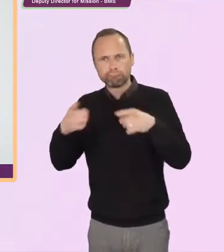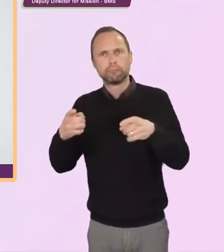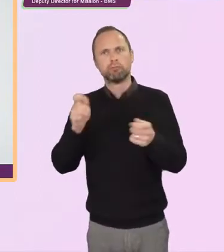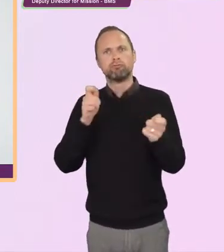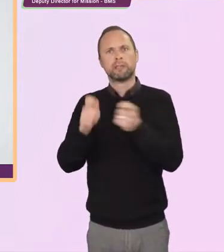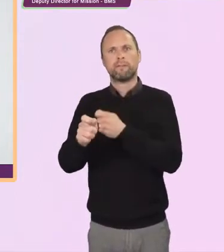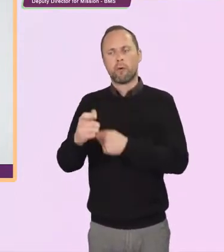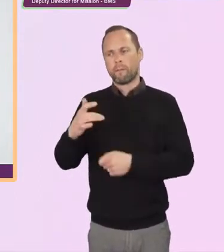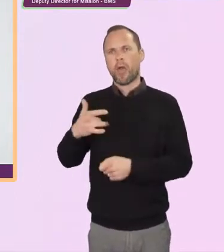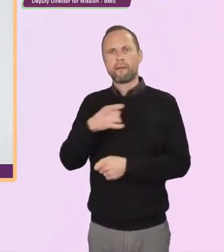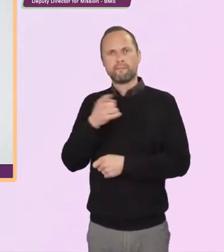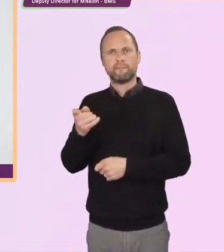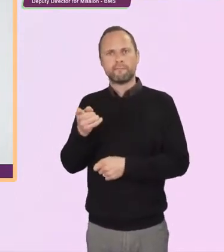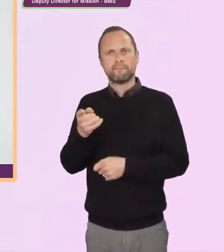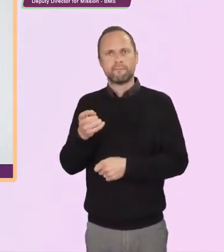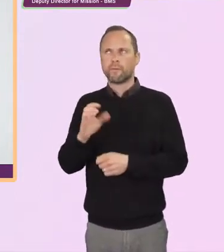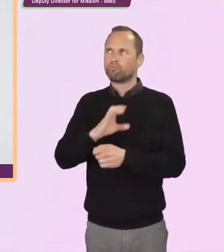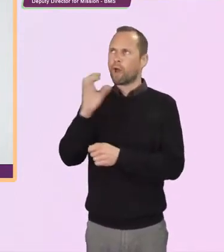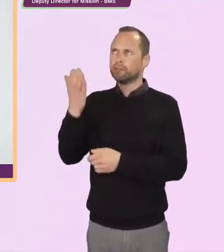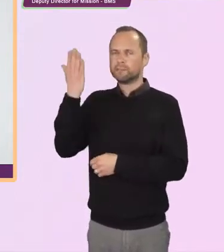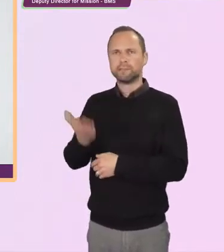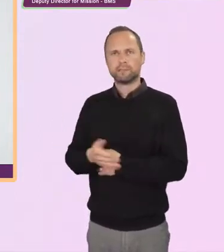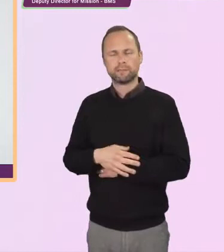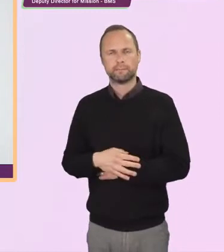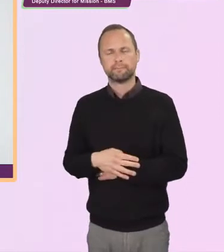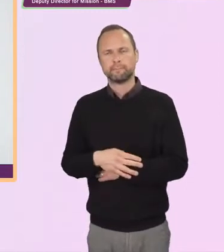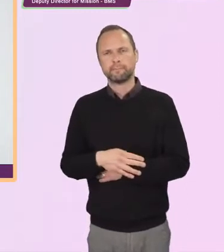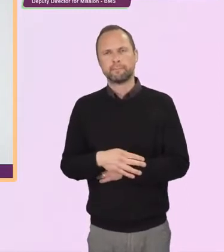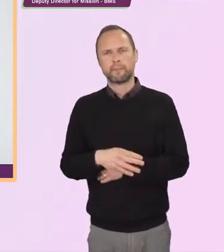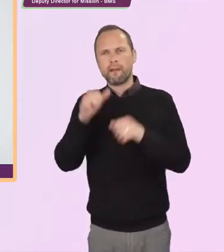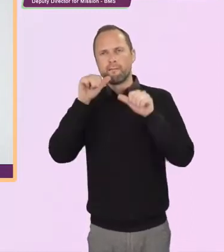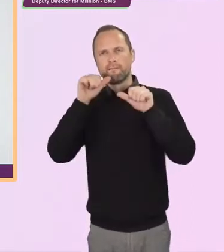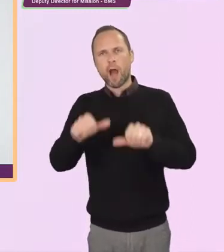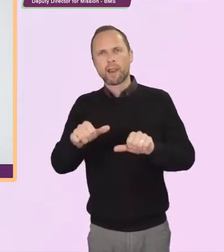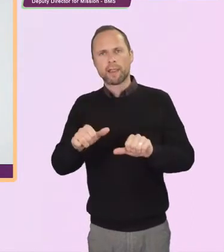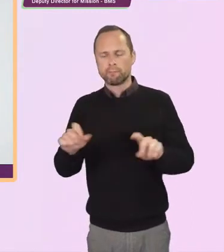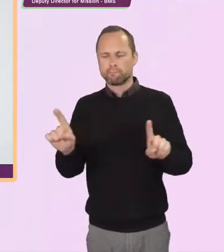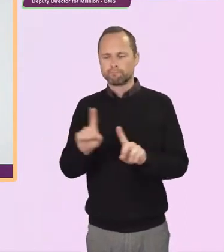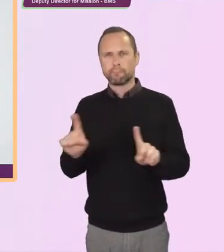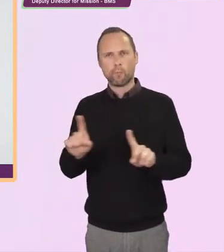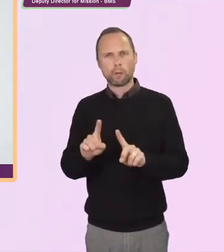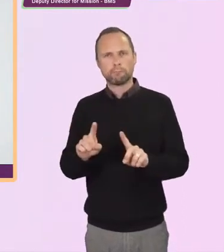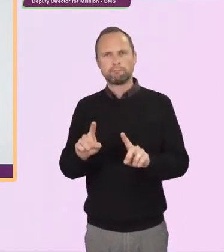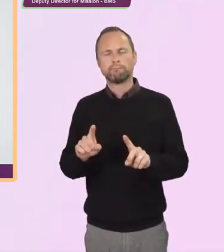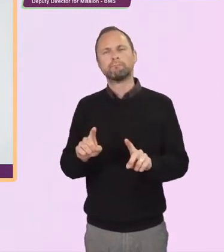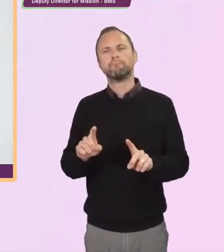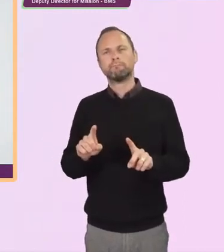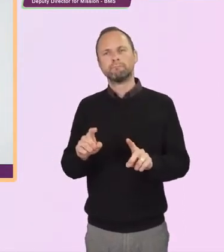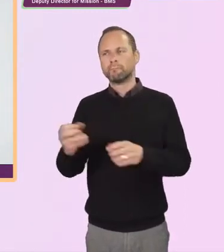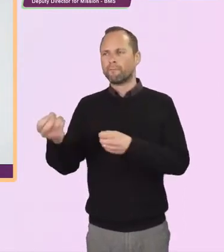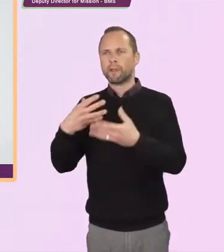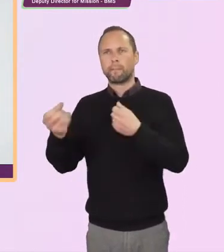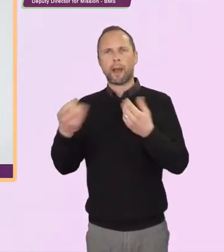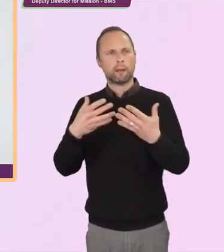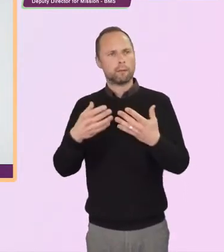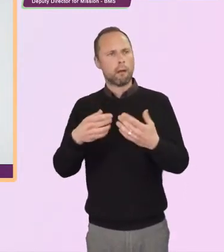transformed for Him. Finally, as well, what we've seen is that mission workers are